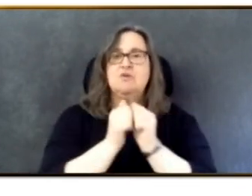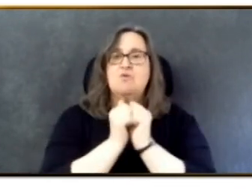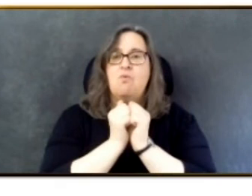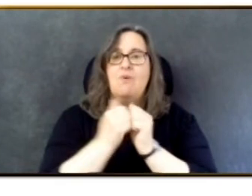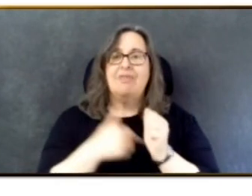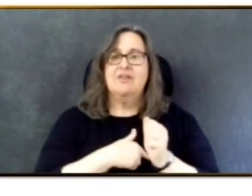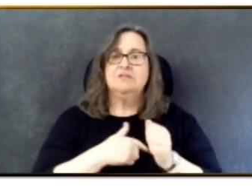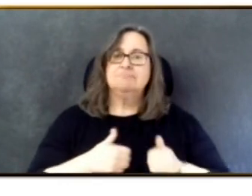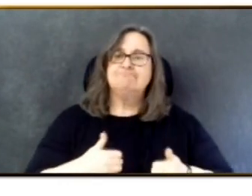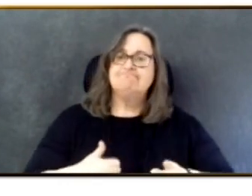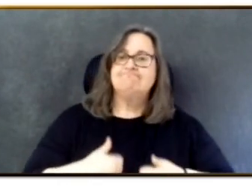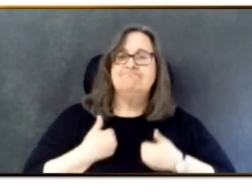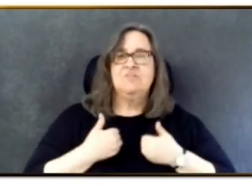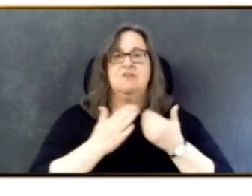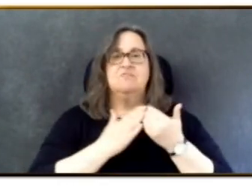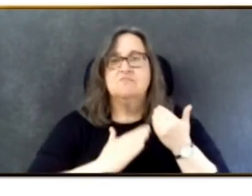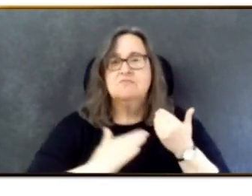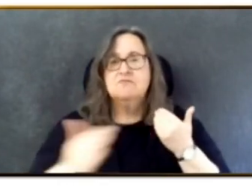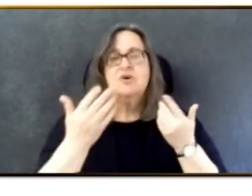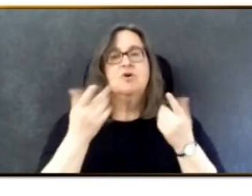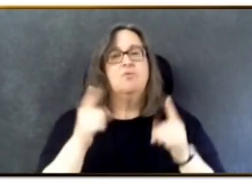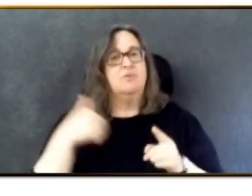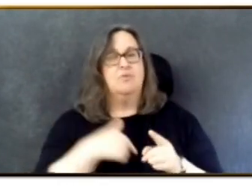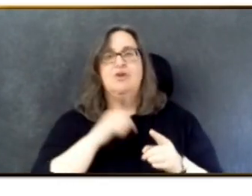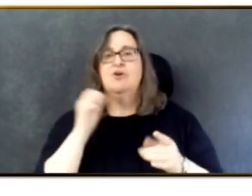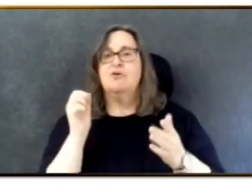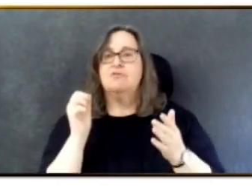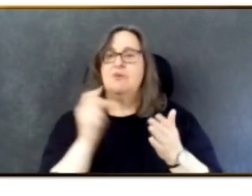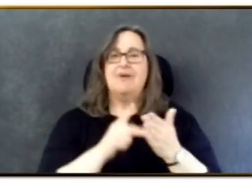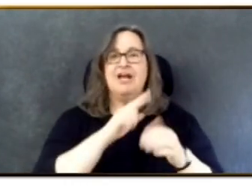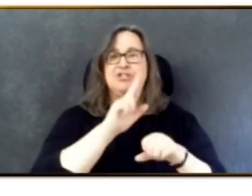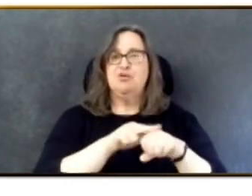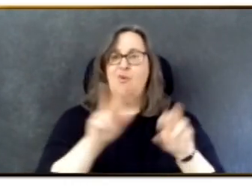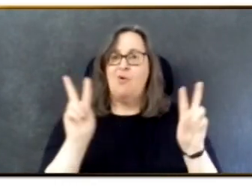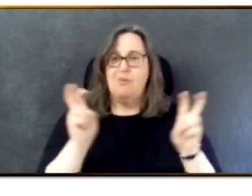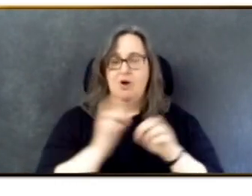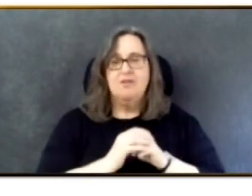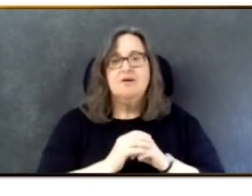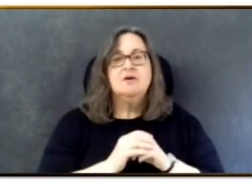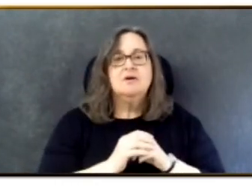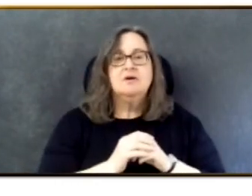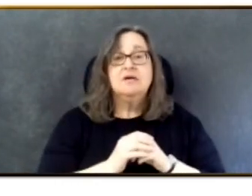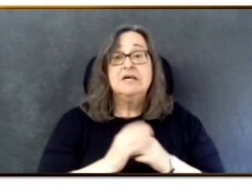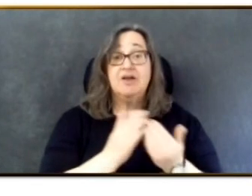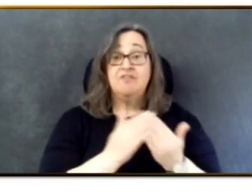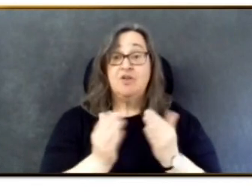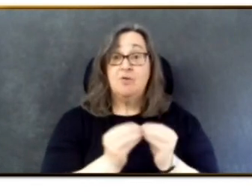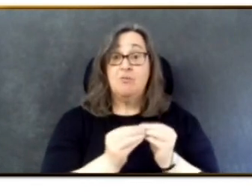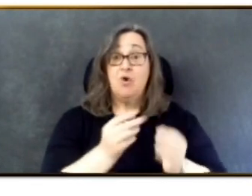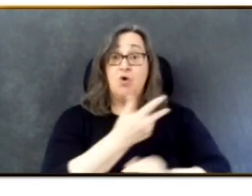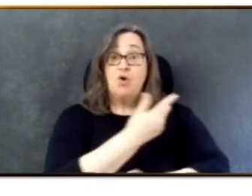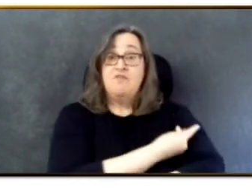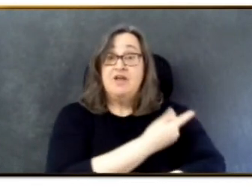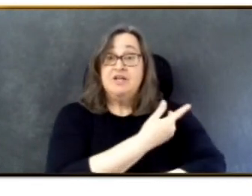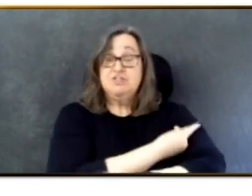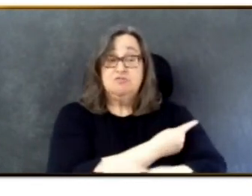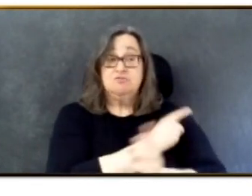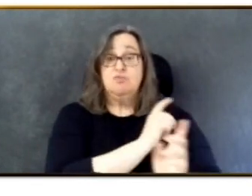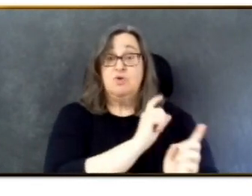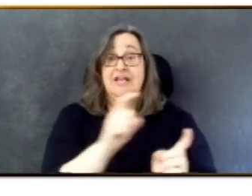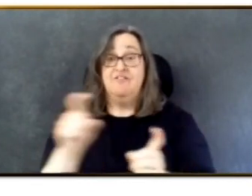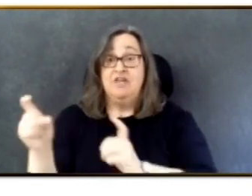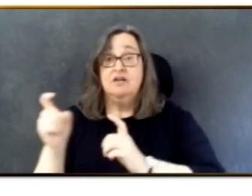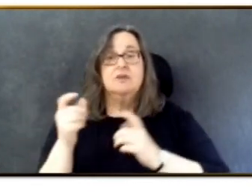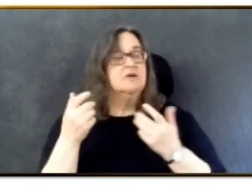get back to normal. Another quick reminder that even though more vaccines are being administered,